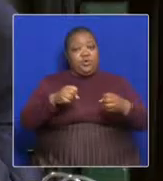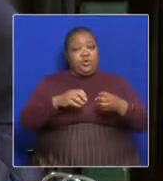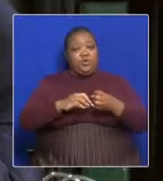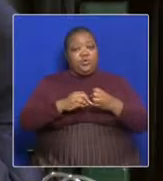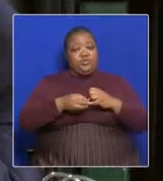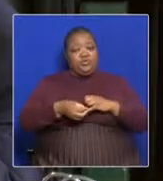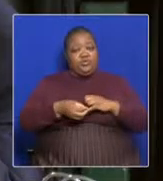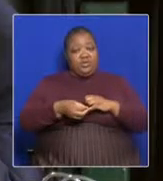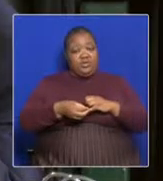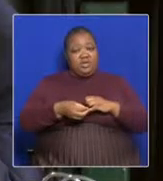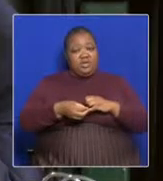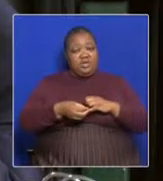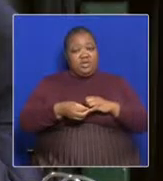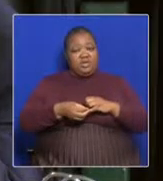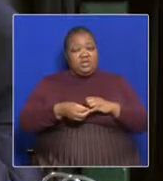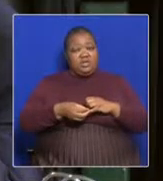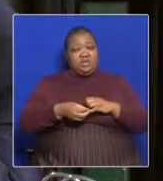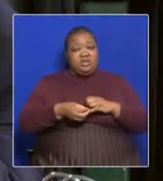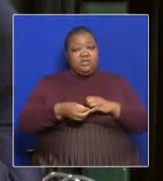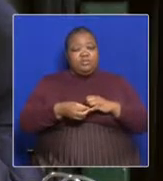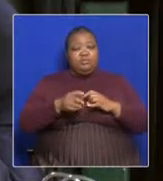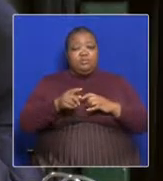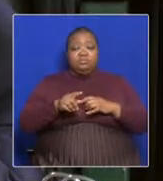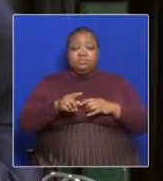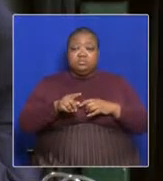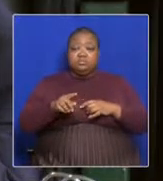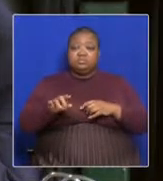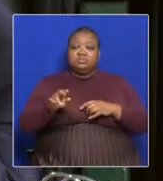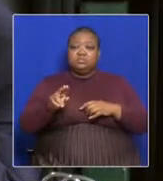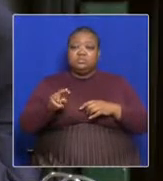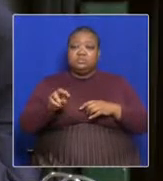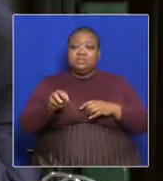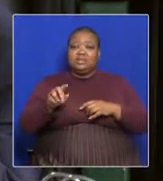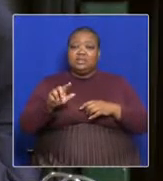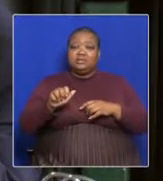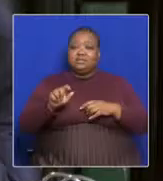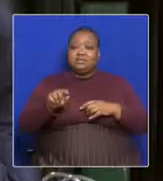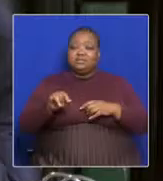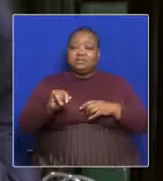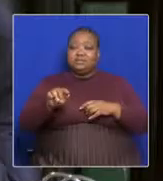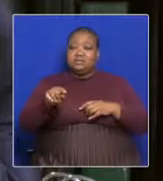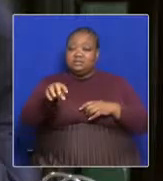it was to be an issue, it would only be an issue if you had